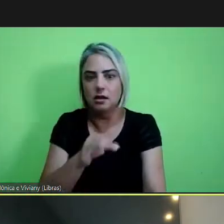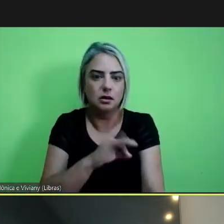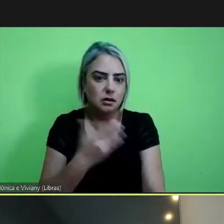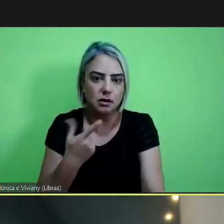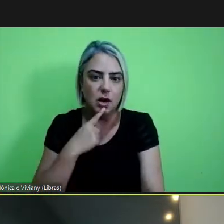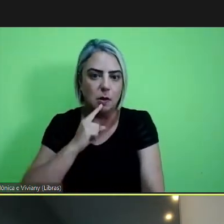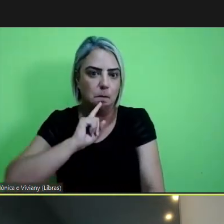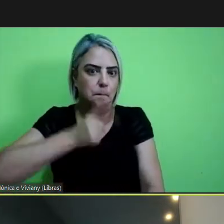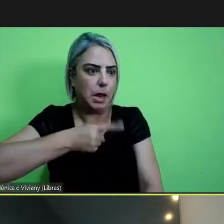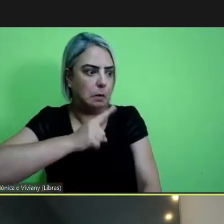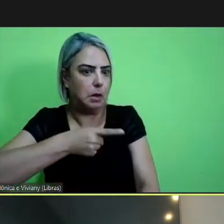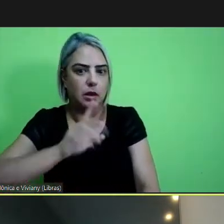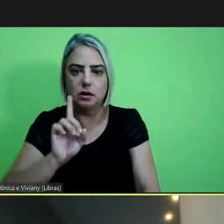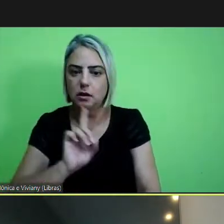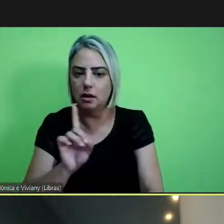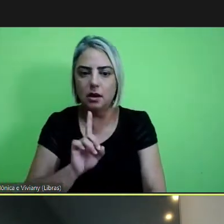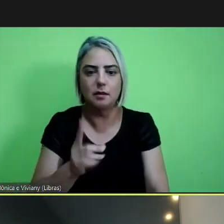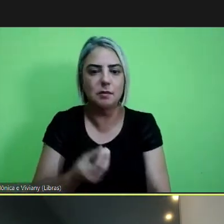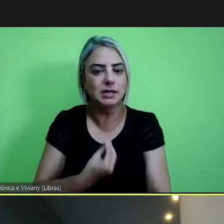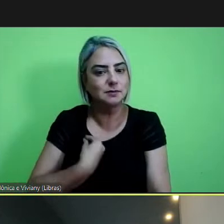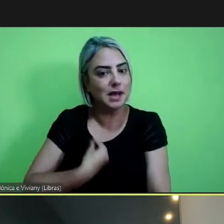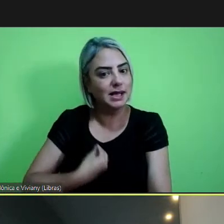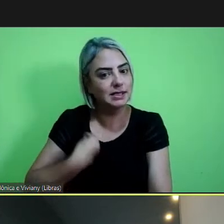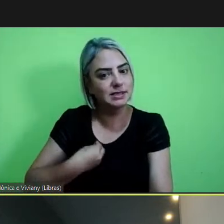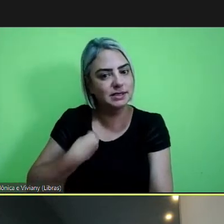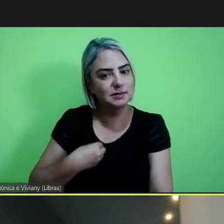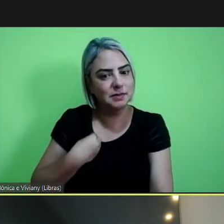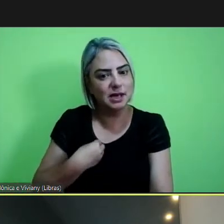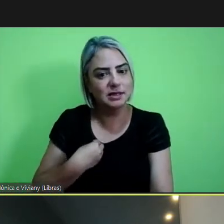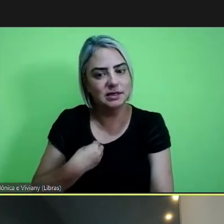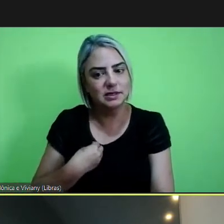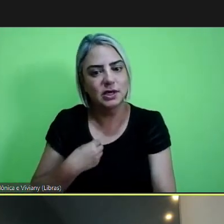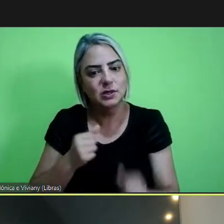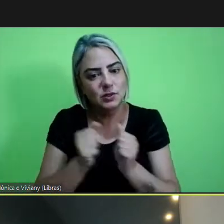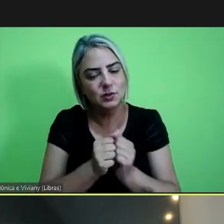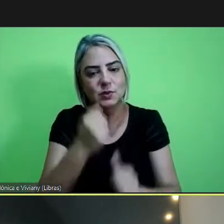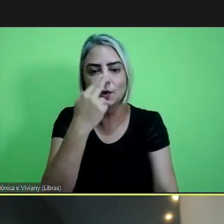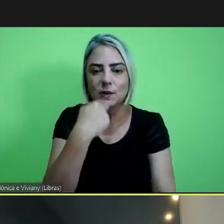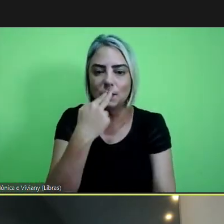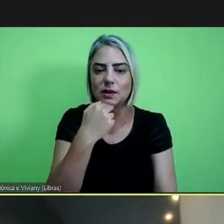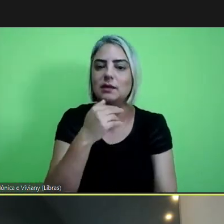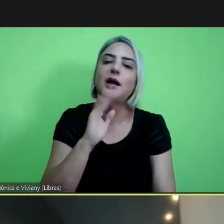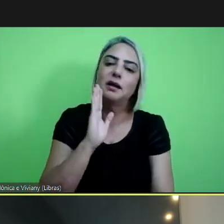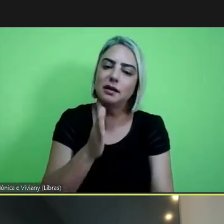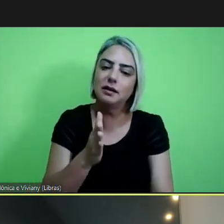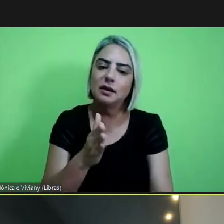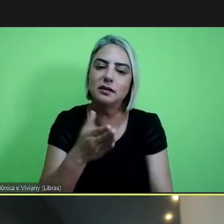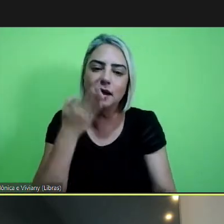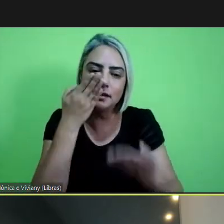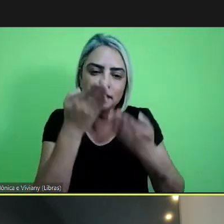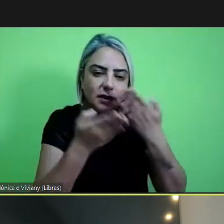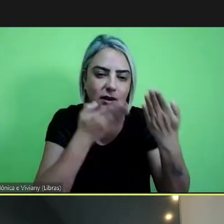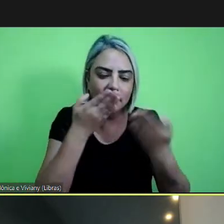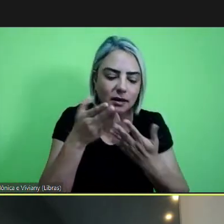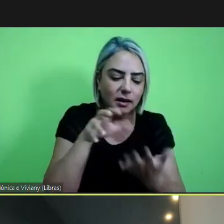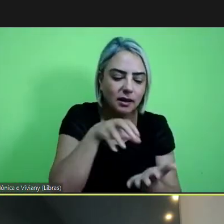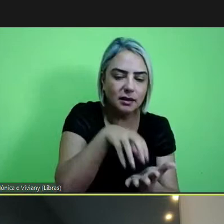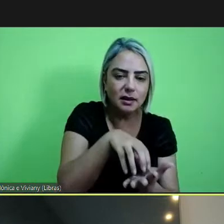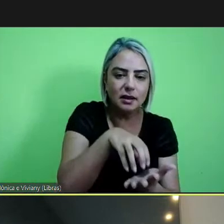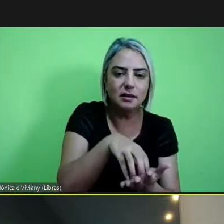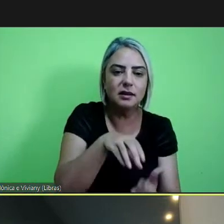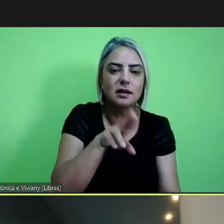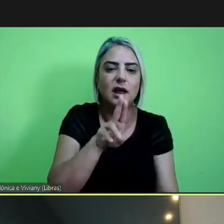unit. My work is to plan the actions, of course, not in an imposing way,